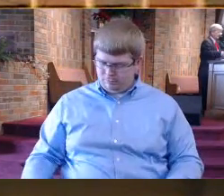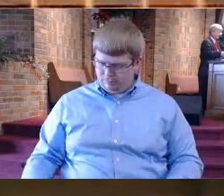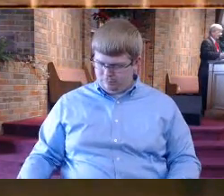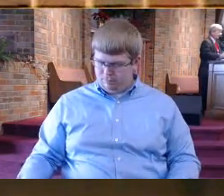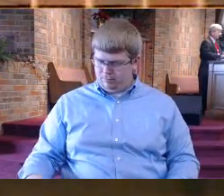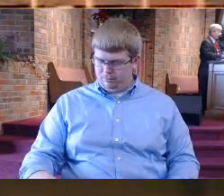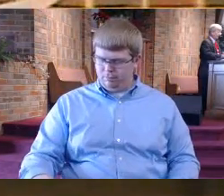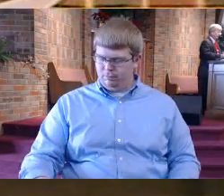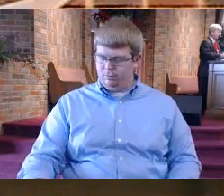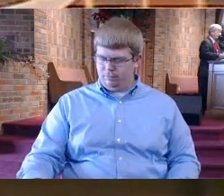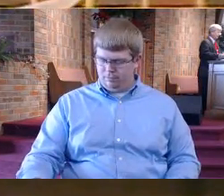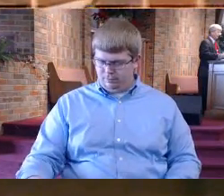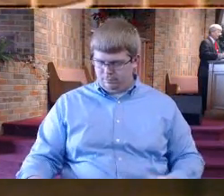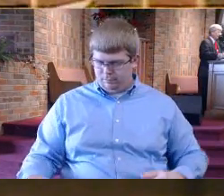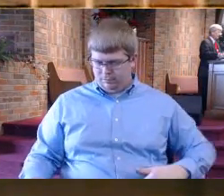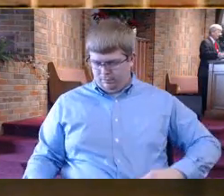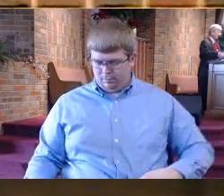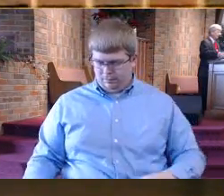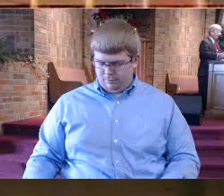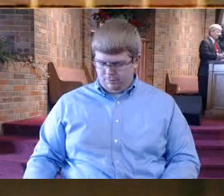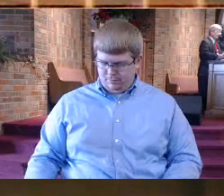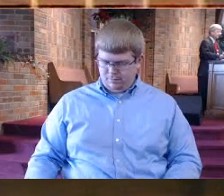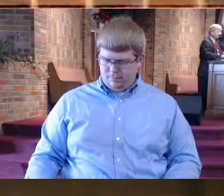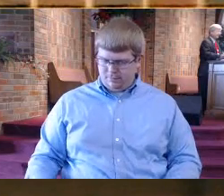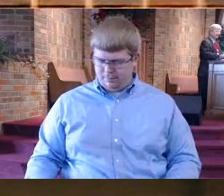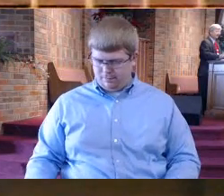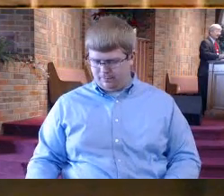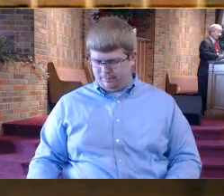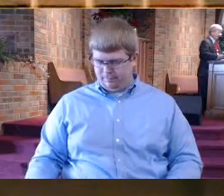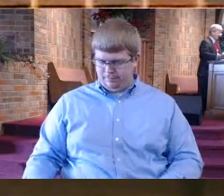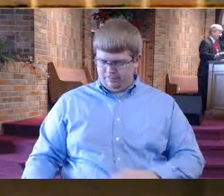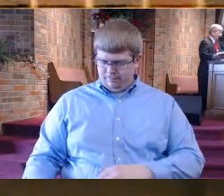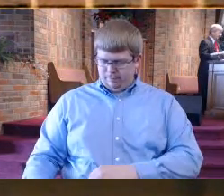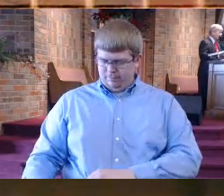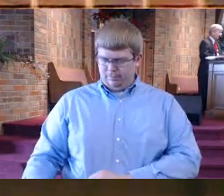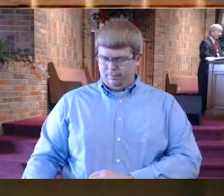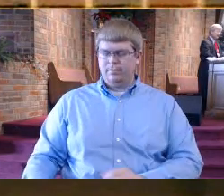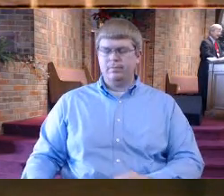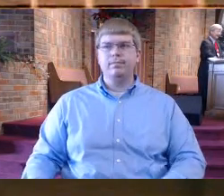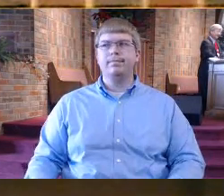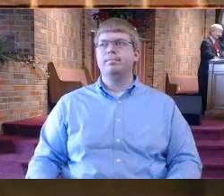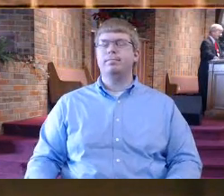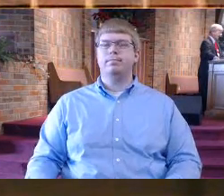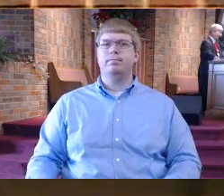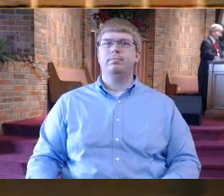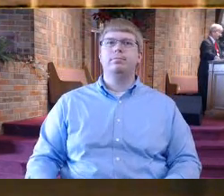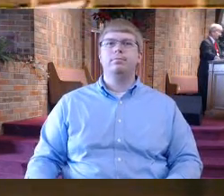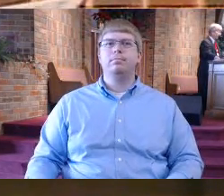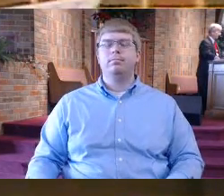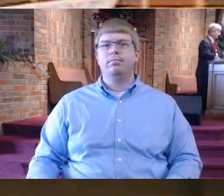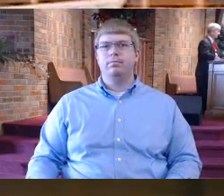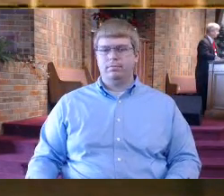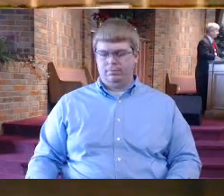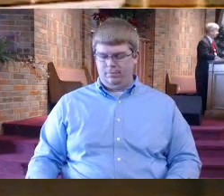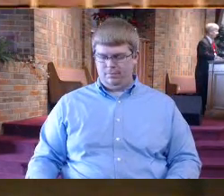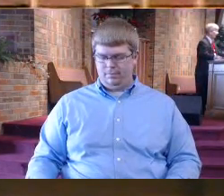Please join me in song this morning. 236 will be our first one. We'll do the first, third, and the fifth stanzas,